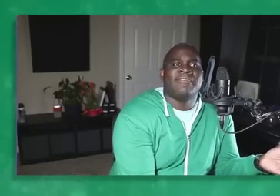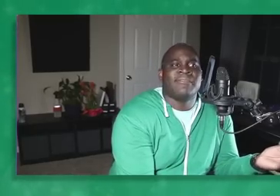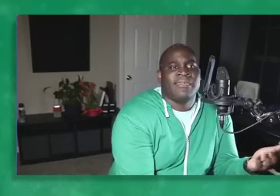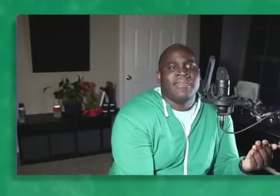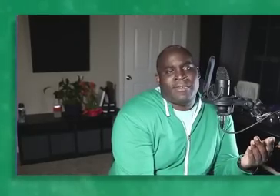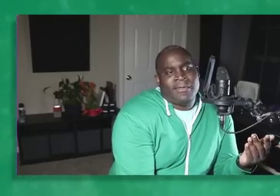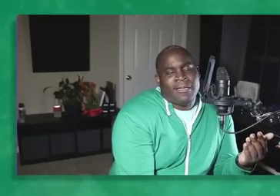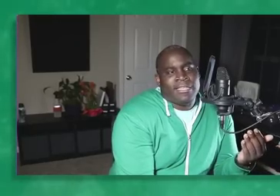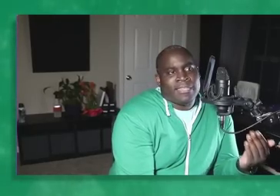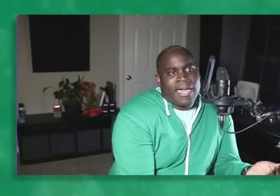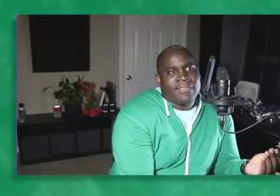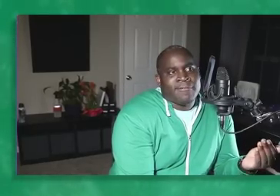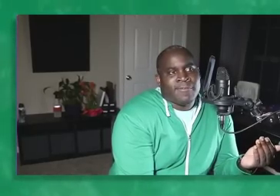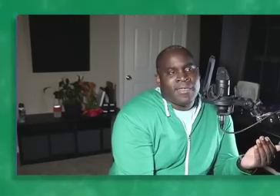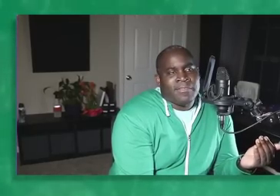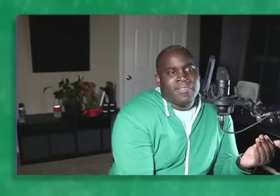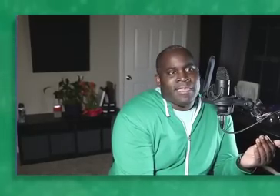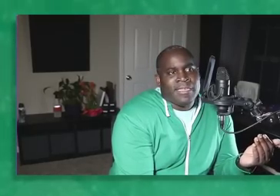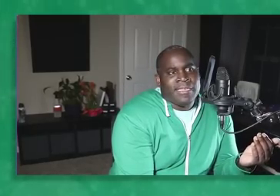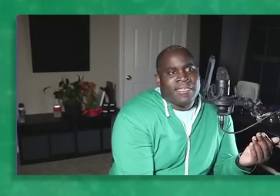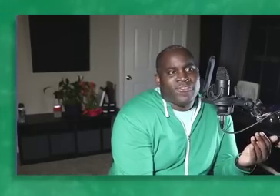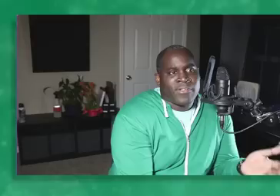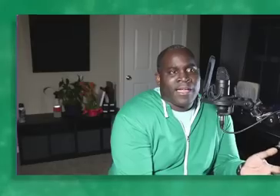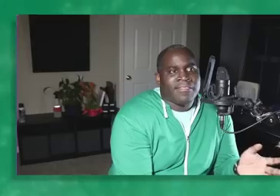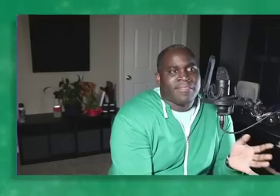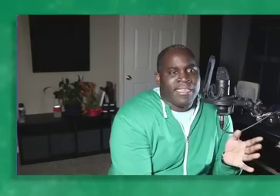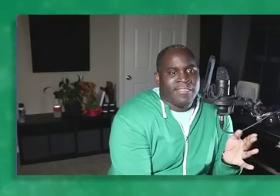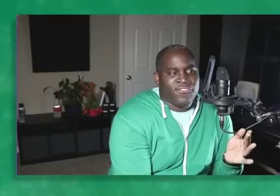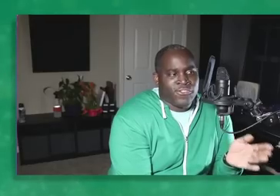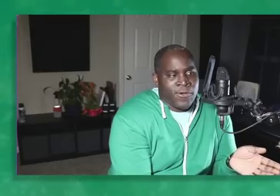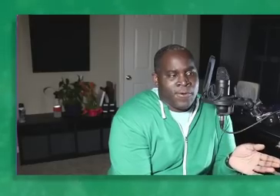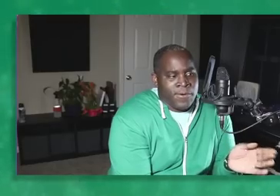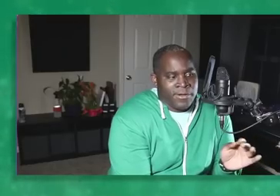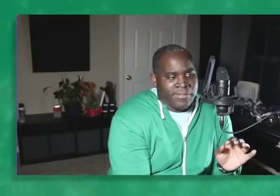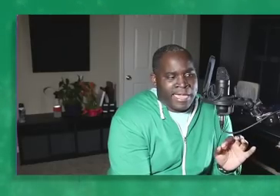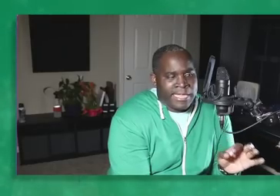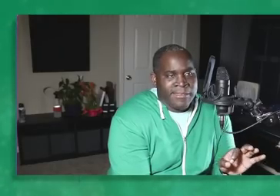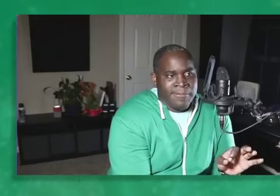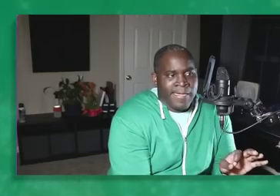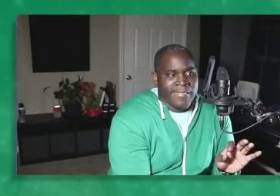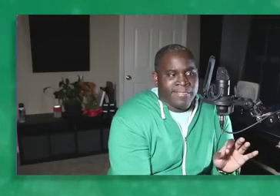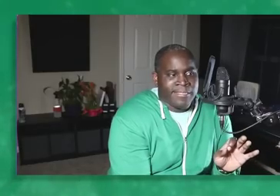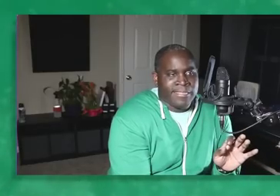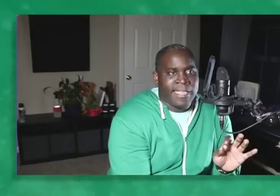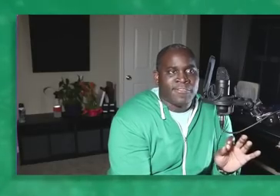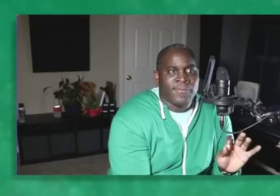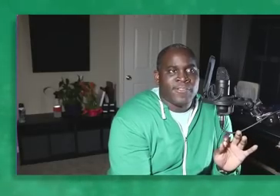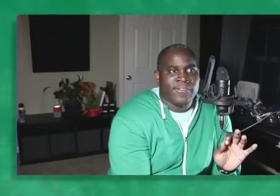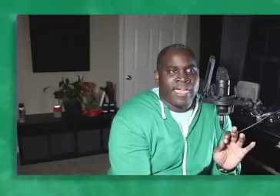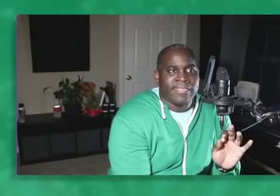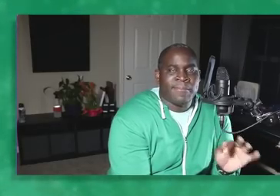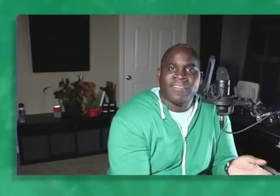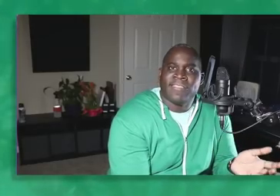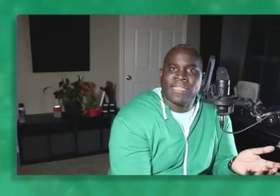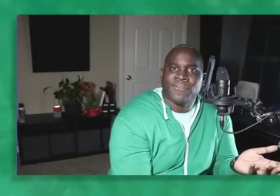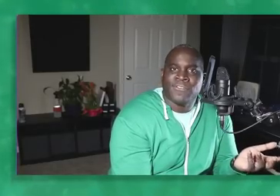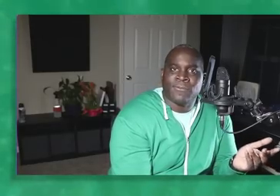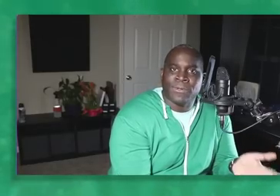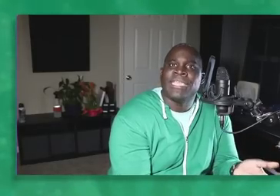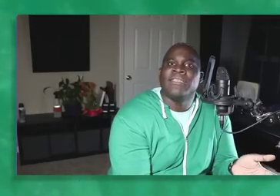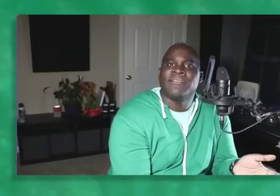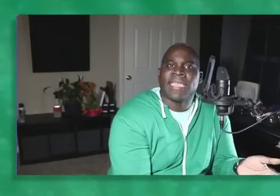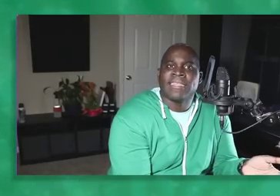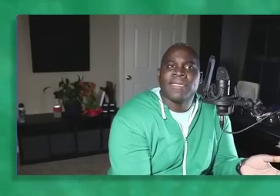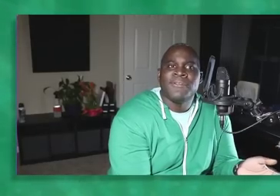point is a lot of the shots in this show are taken at not so much at the best angles